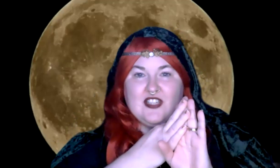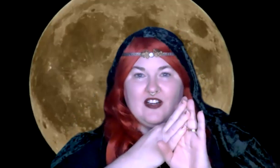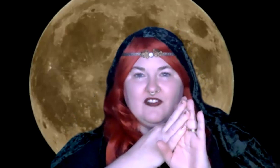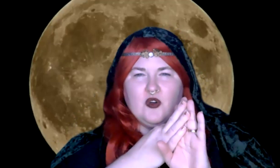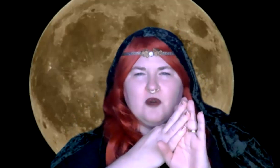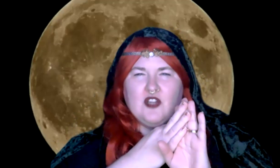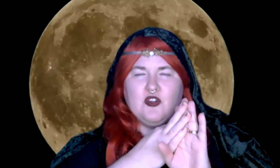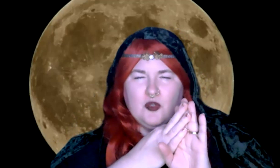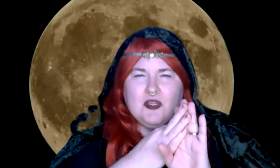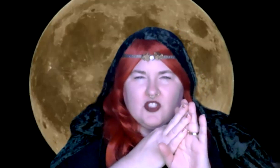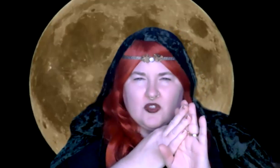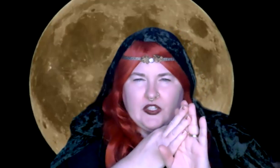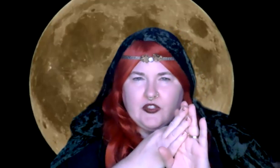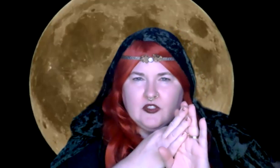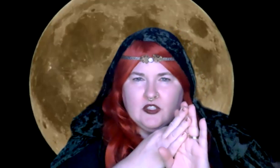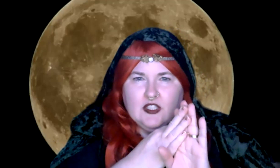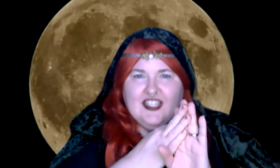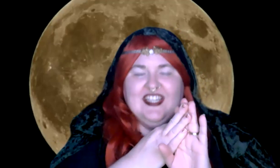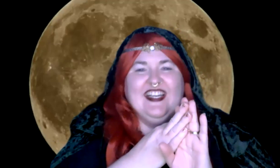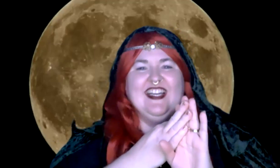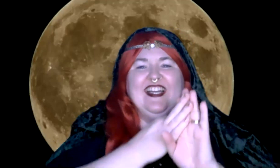treat yourself or make your humans treat you,